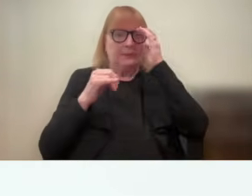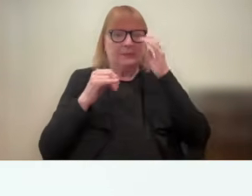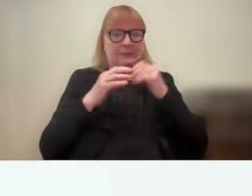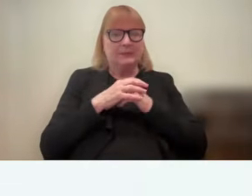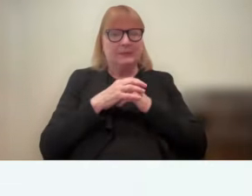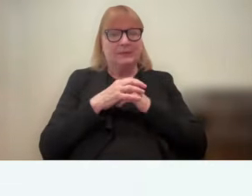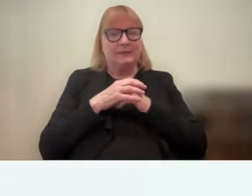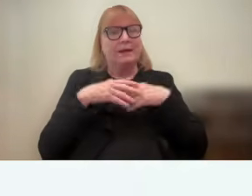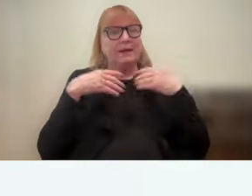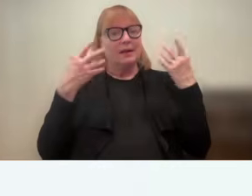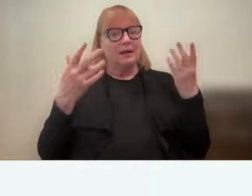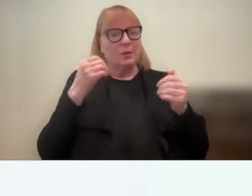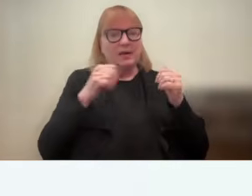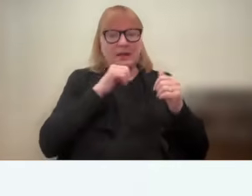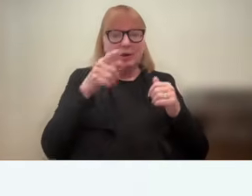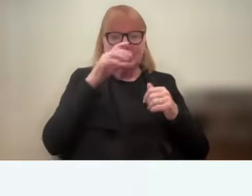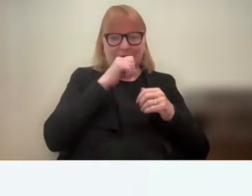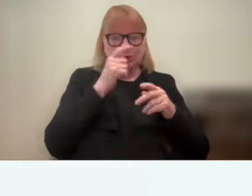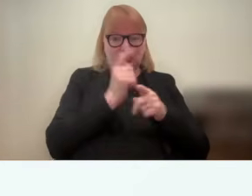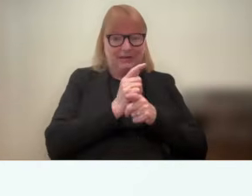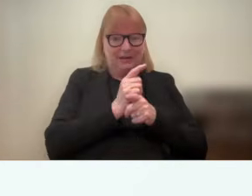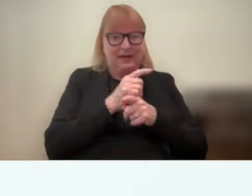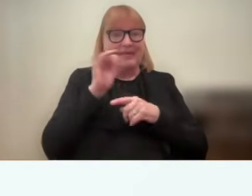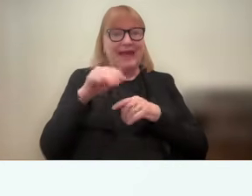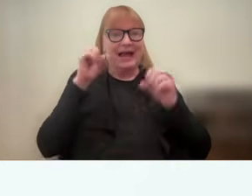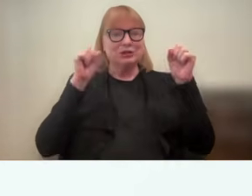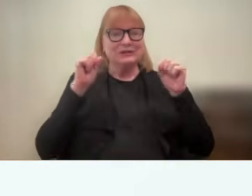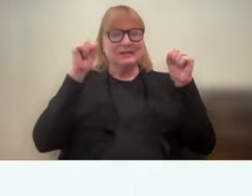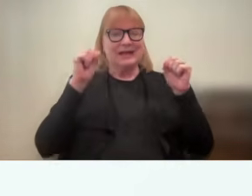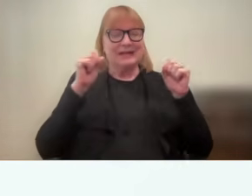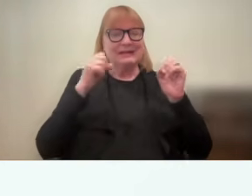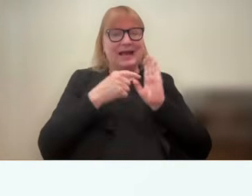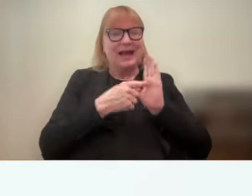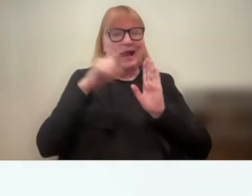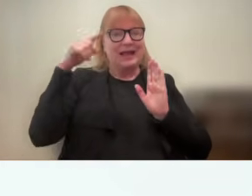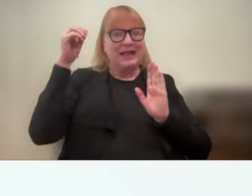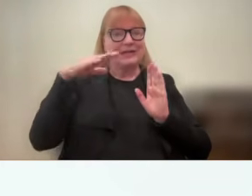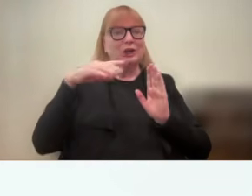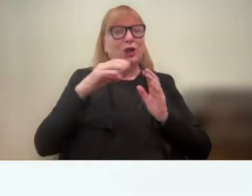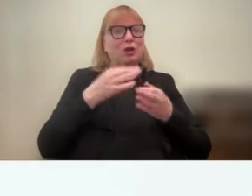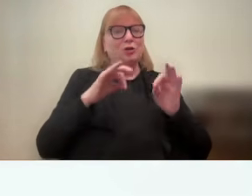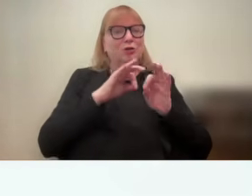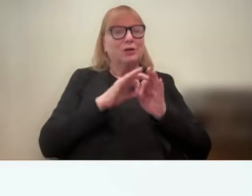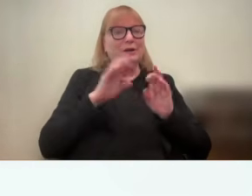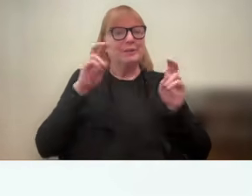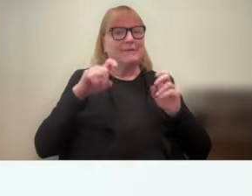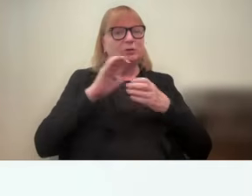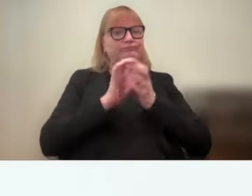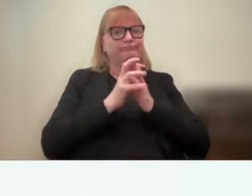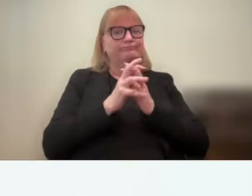Um, so whether or not you guessed correctly, this exercise highlights some critical issues that we need to grapple